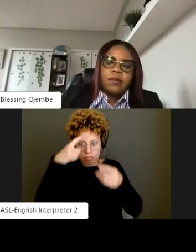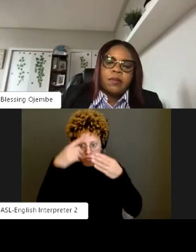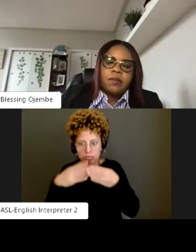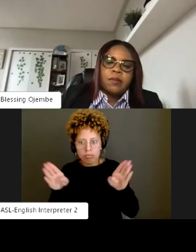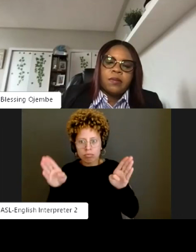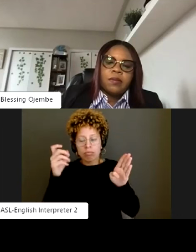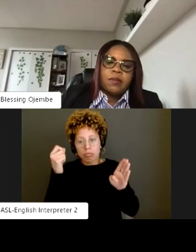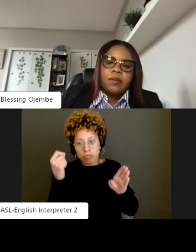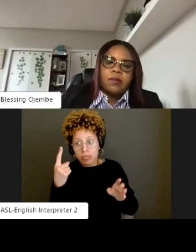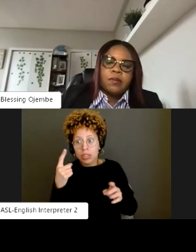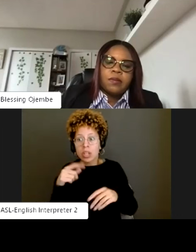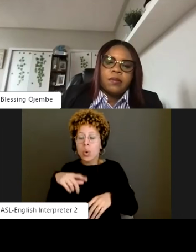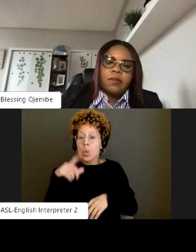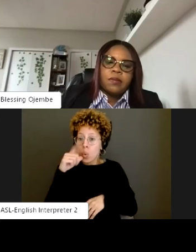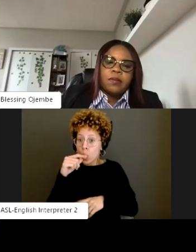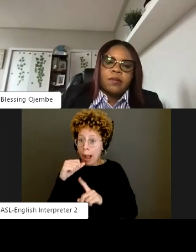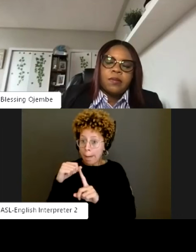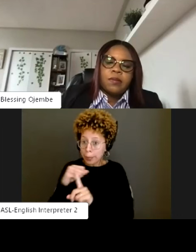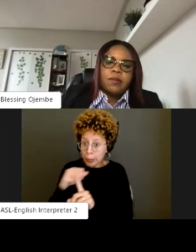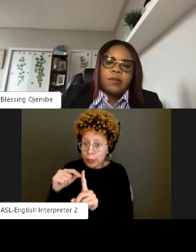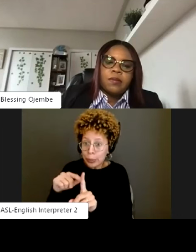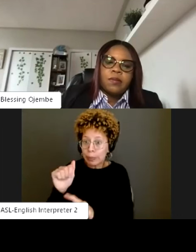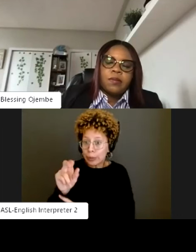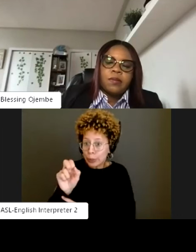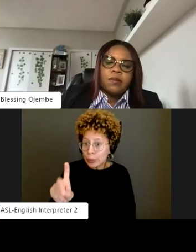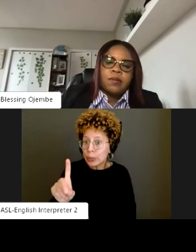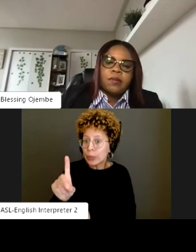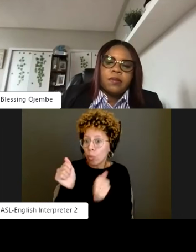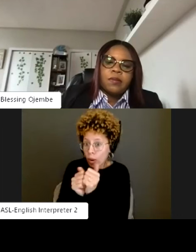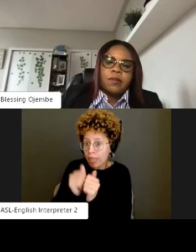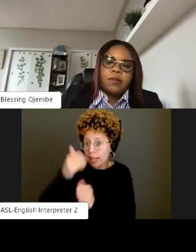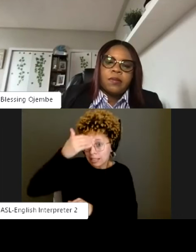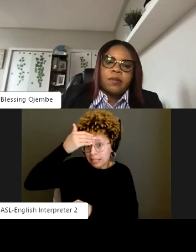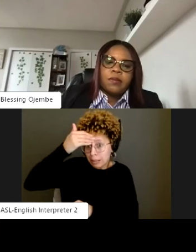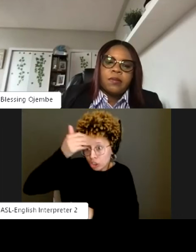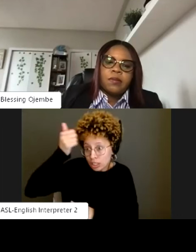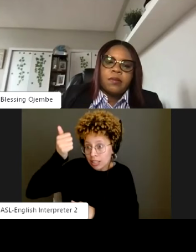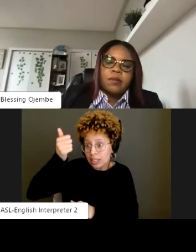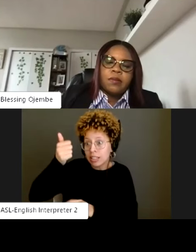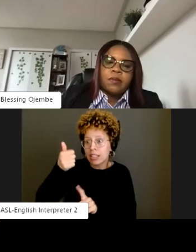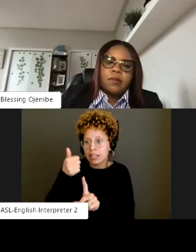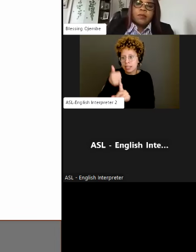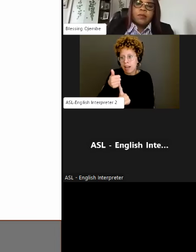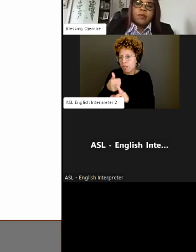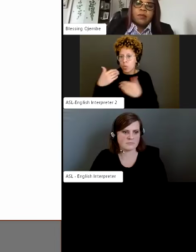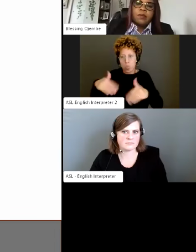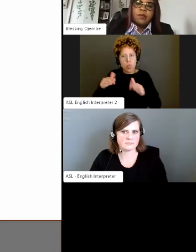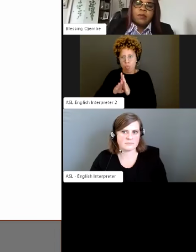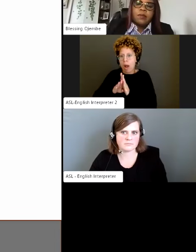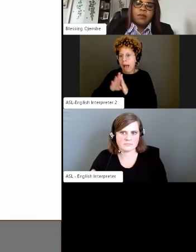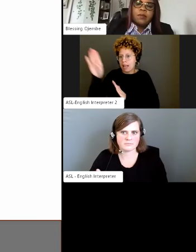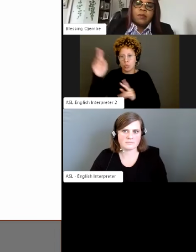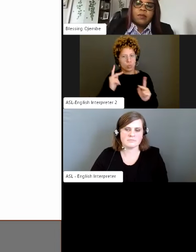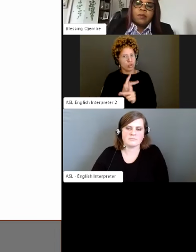the context of dementia, within the context of older adults with dementia, is on the rise due to so many